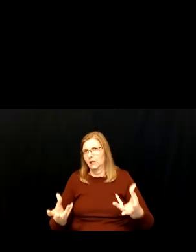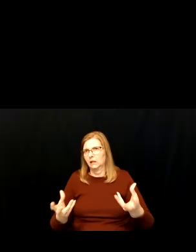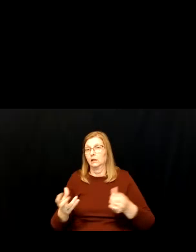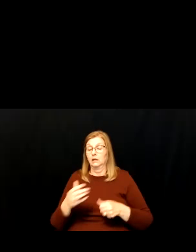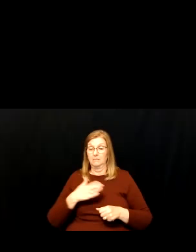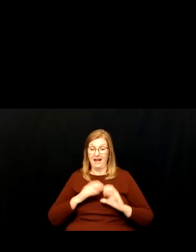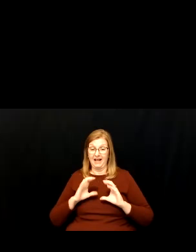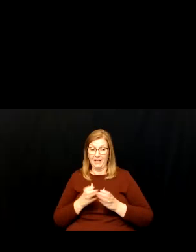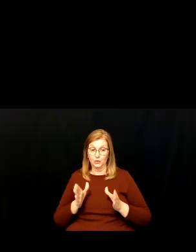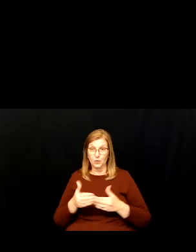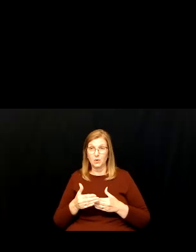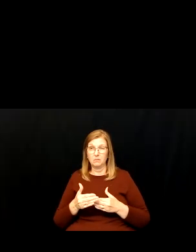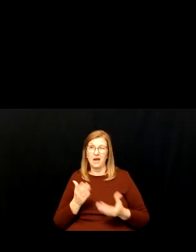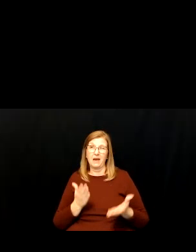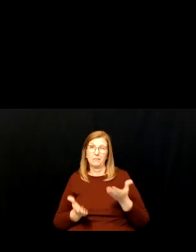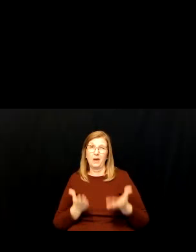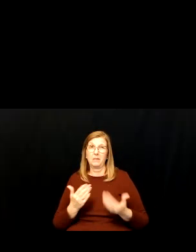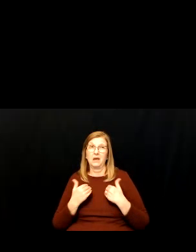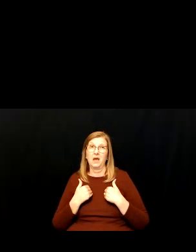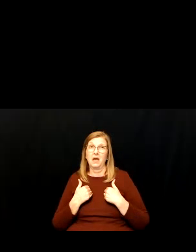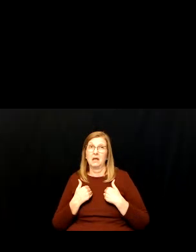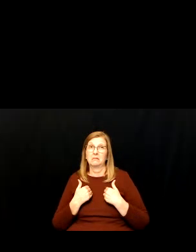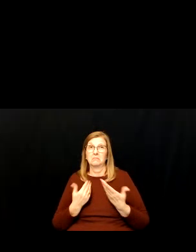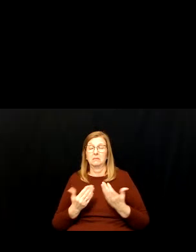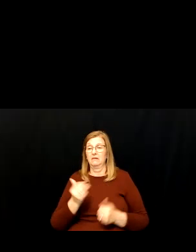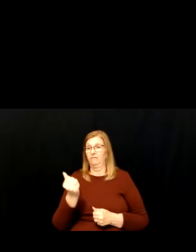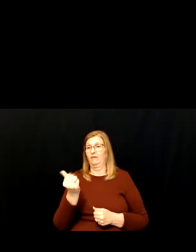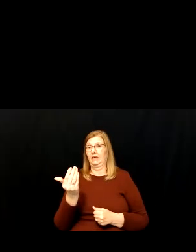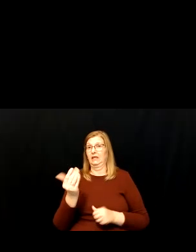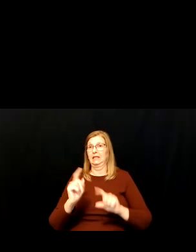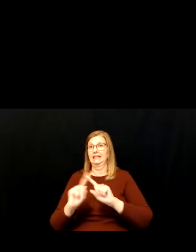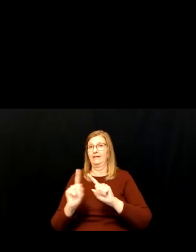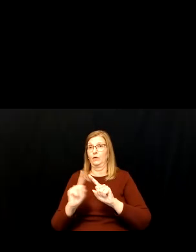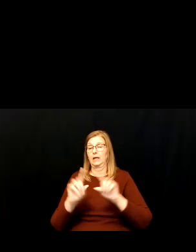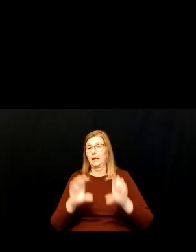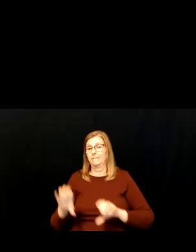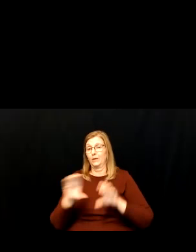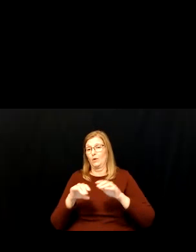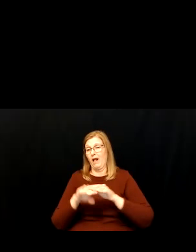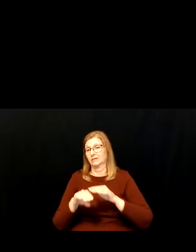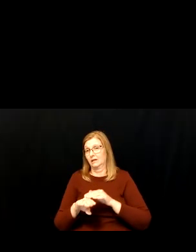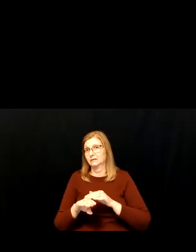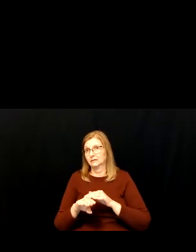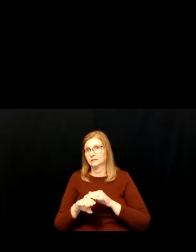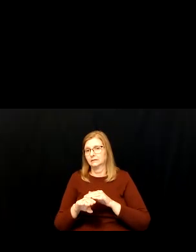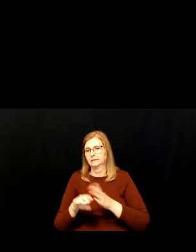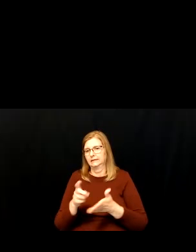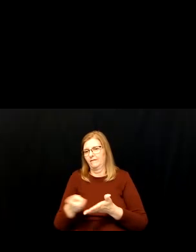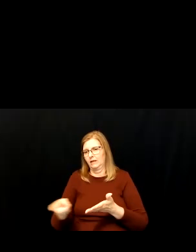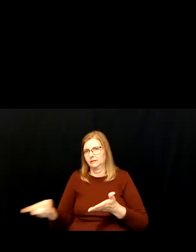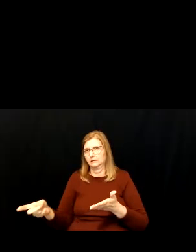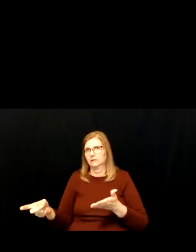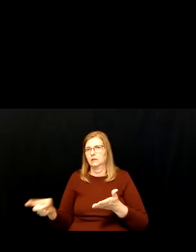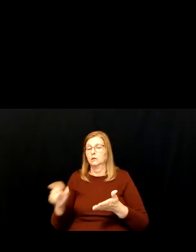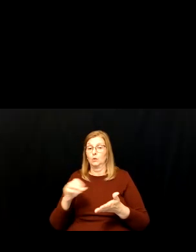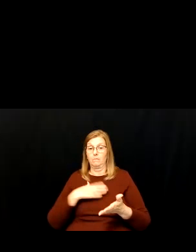classroom, I probably had at least 15 different computer access devices so that